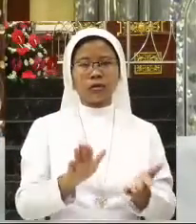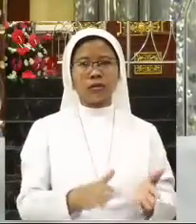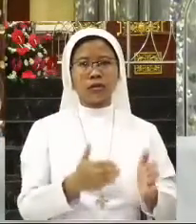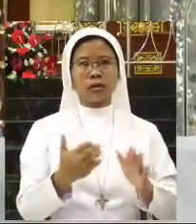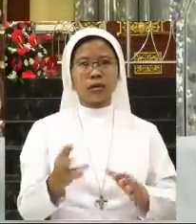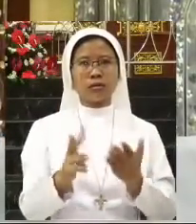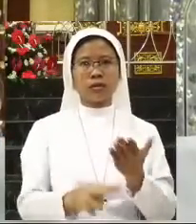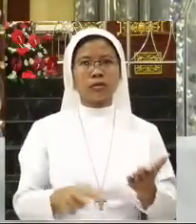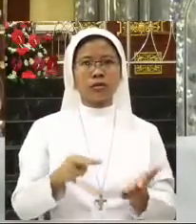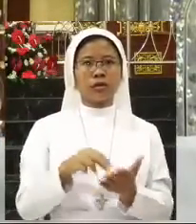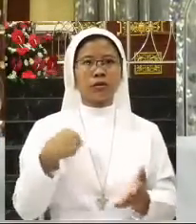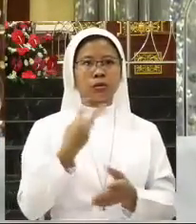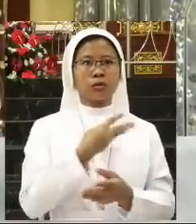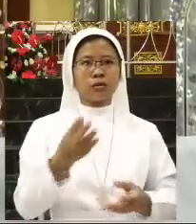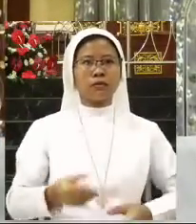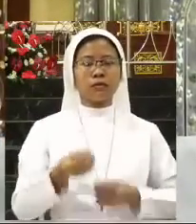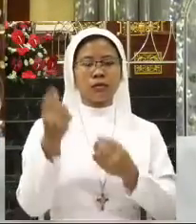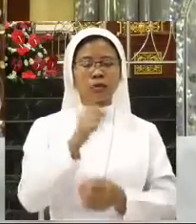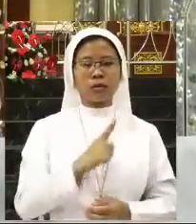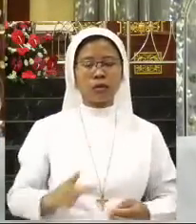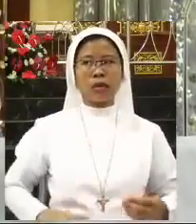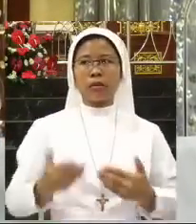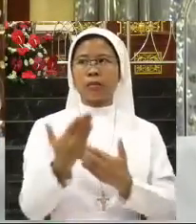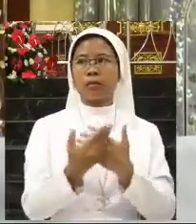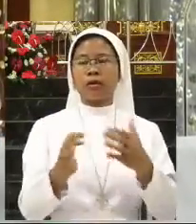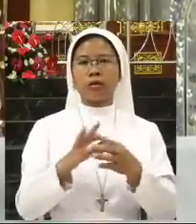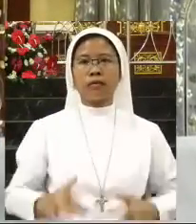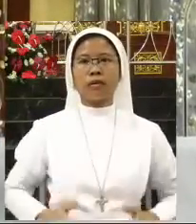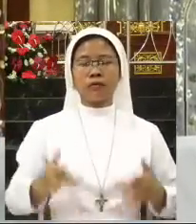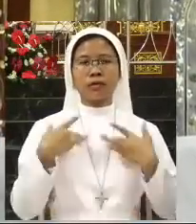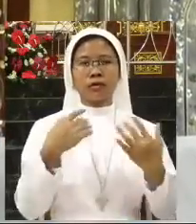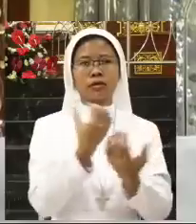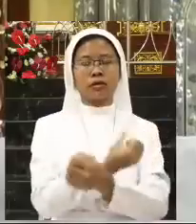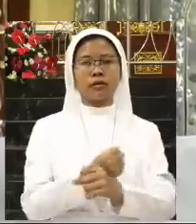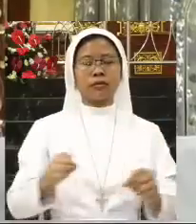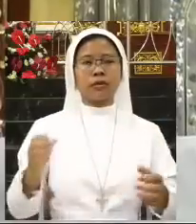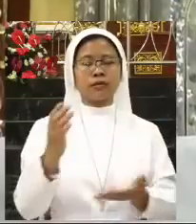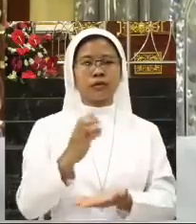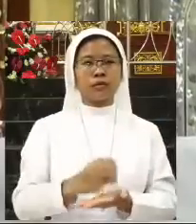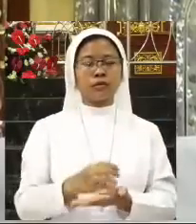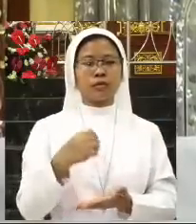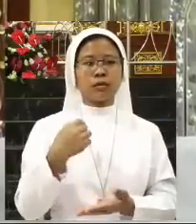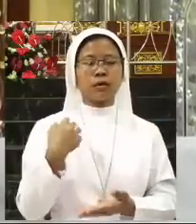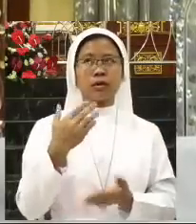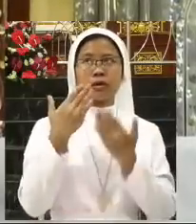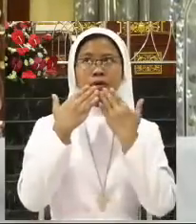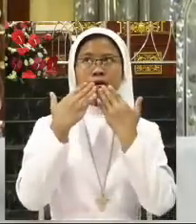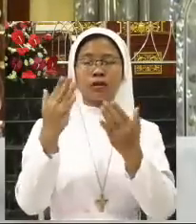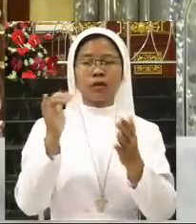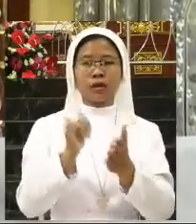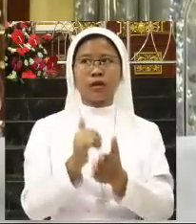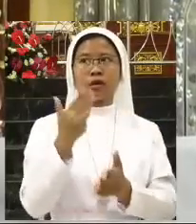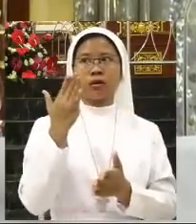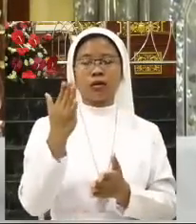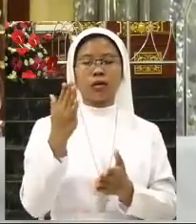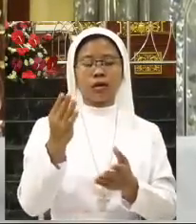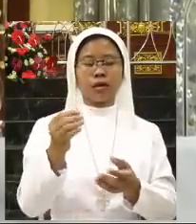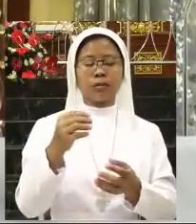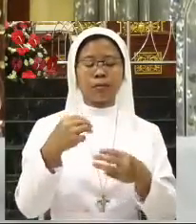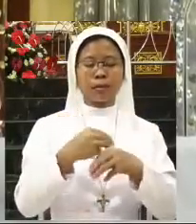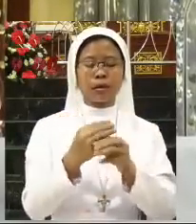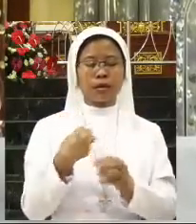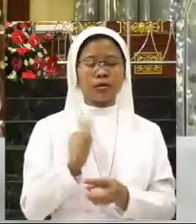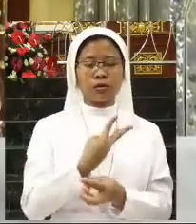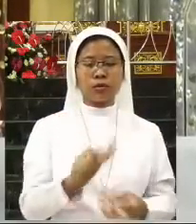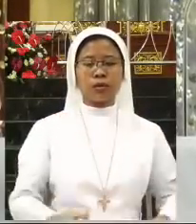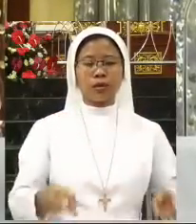resurrection, we offer you, Lord, the bread of life and the chalice of salvation, giving thanks that you have held us worthy